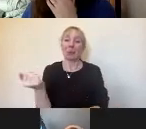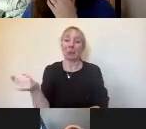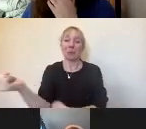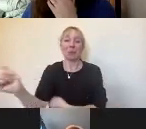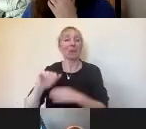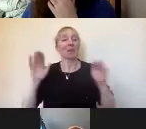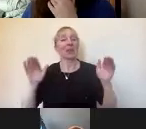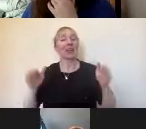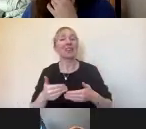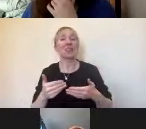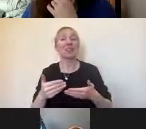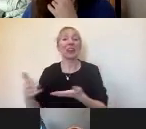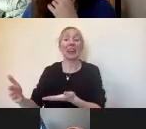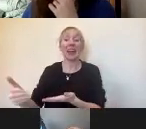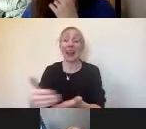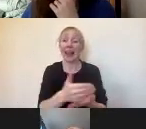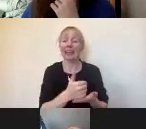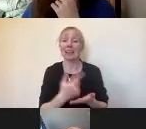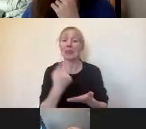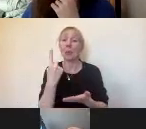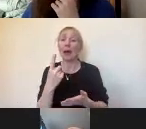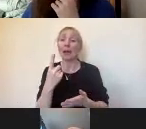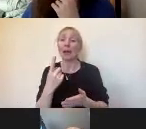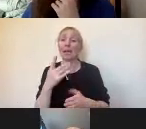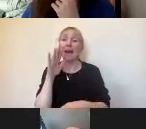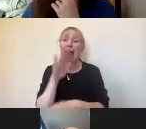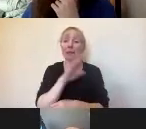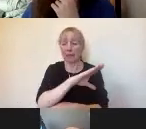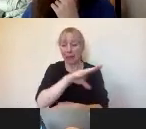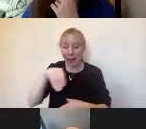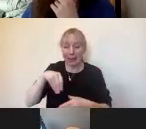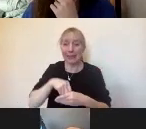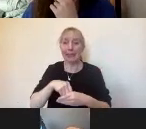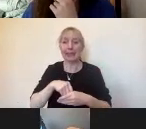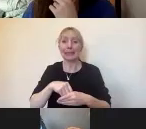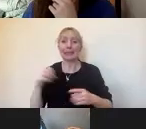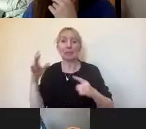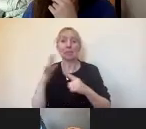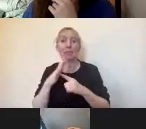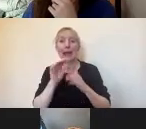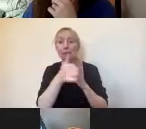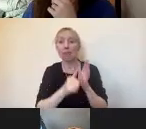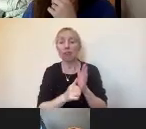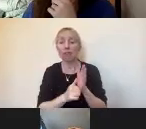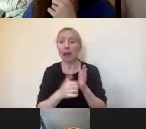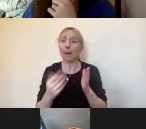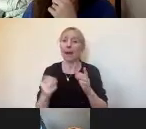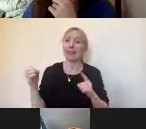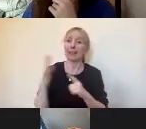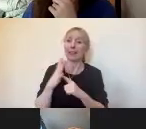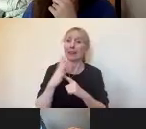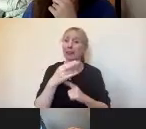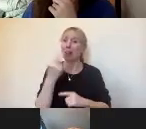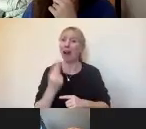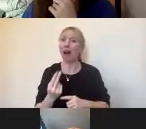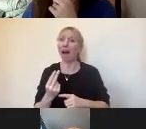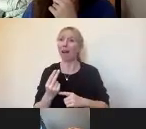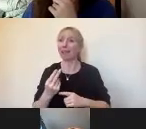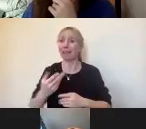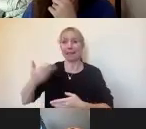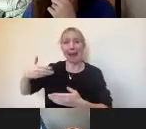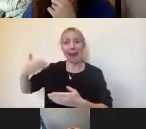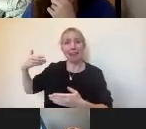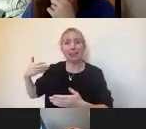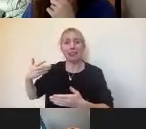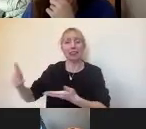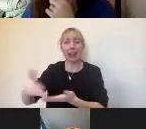Introducing Collections is one of Outside In's main strands of programming, which introduces significant art and heritage collections from across the UK